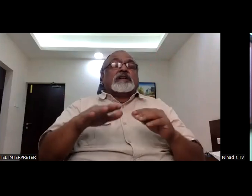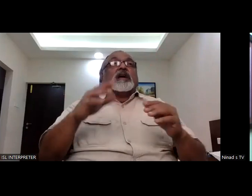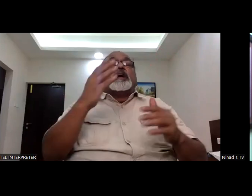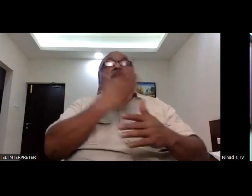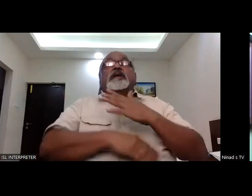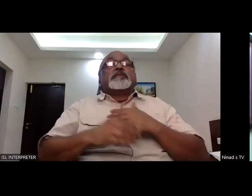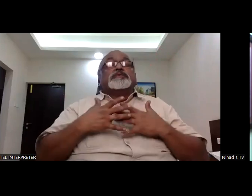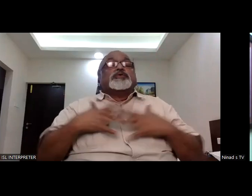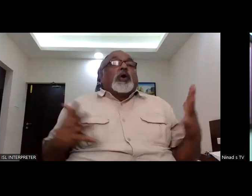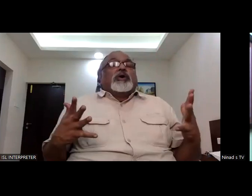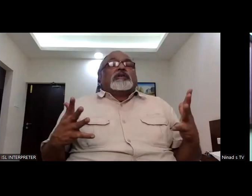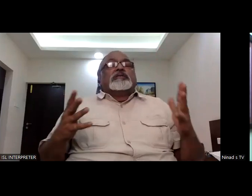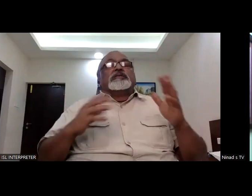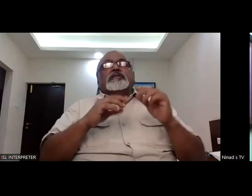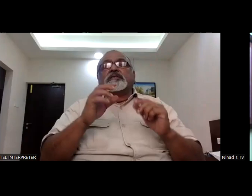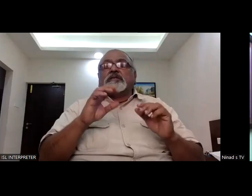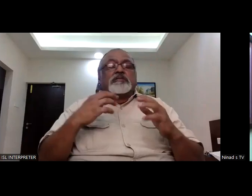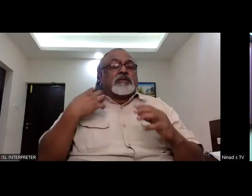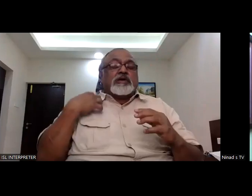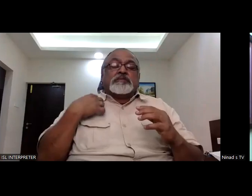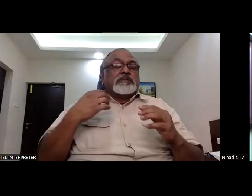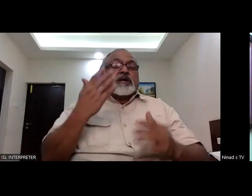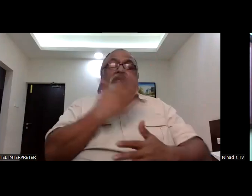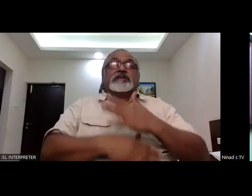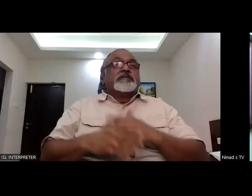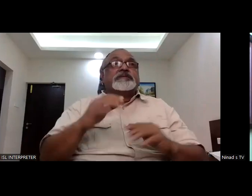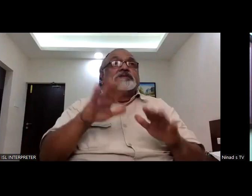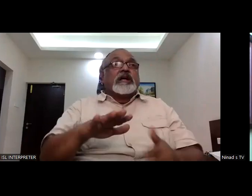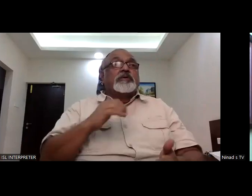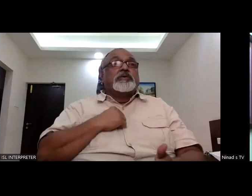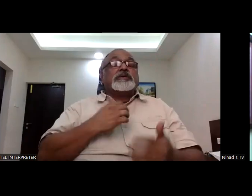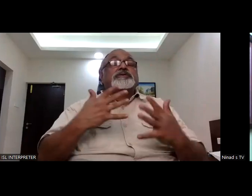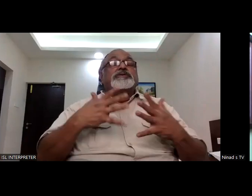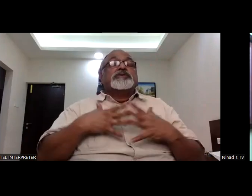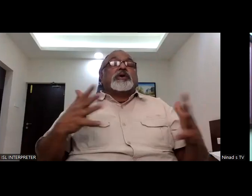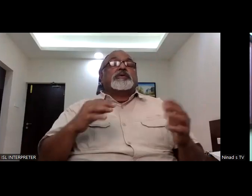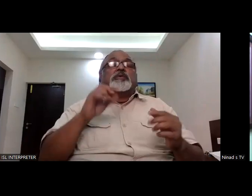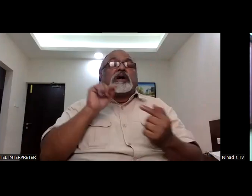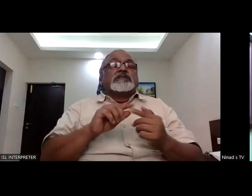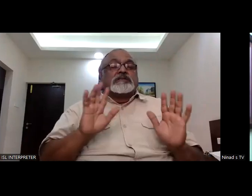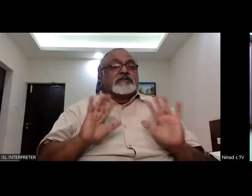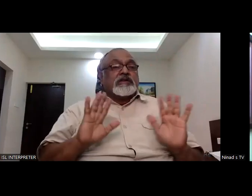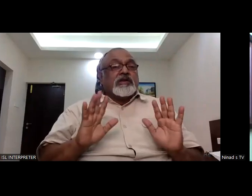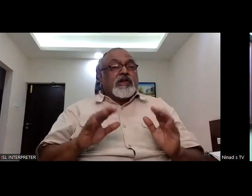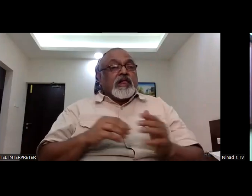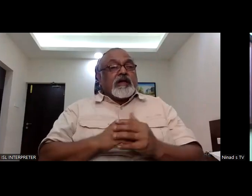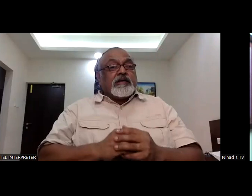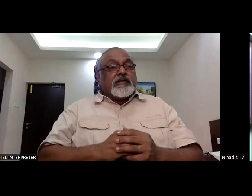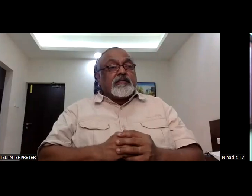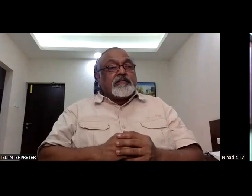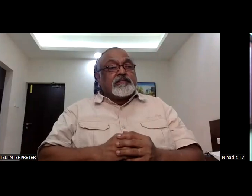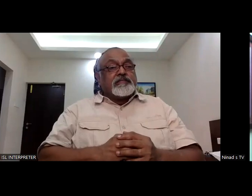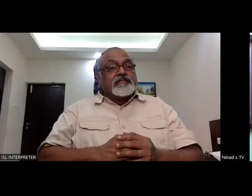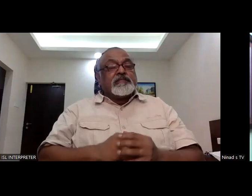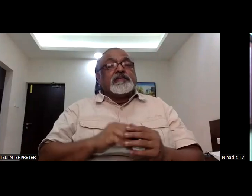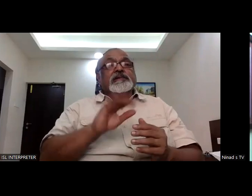phase for them in terms of having a child with disability. And there are 5 phases which they go